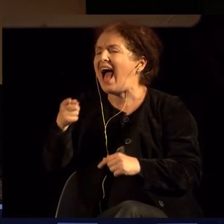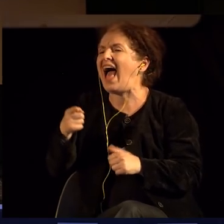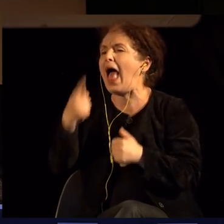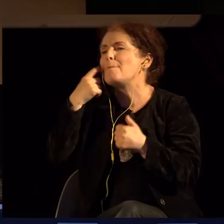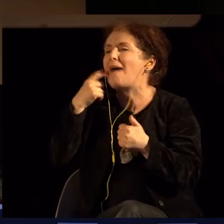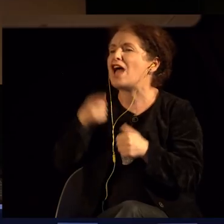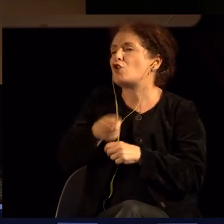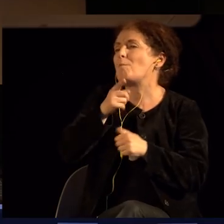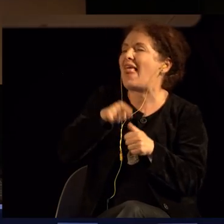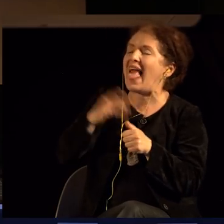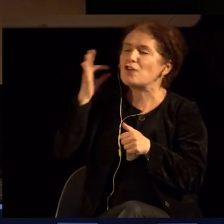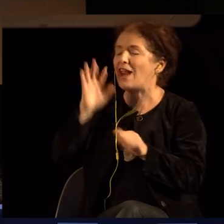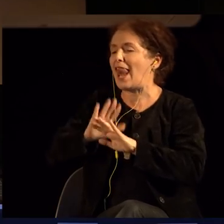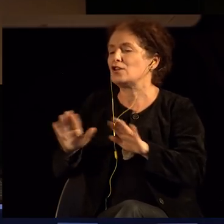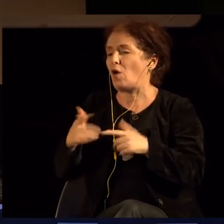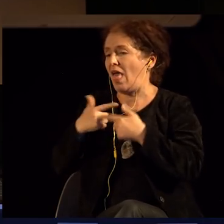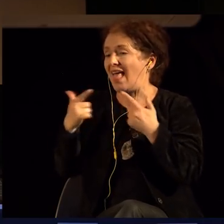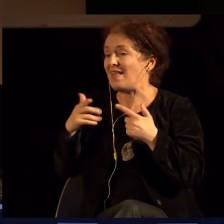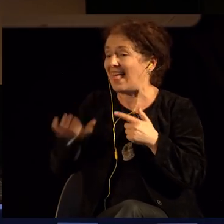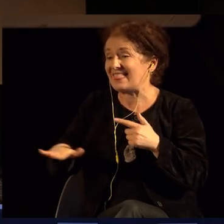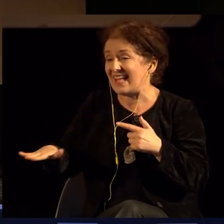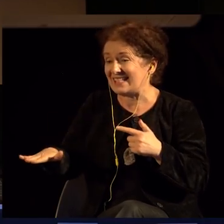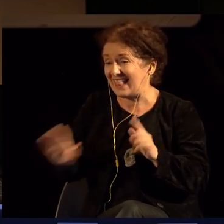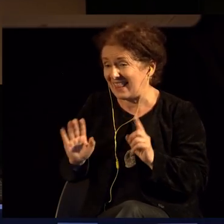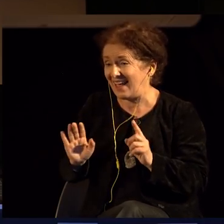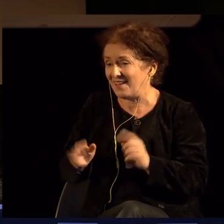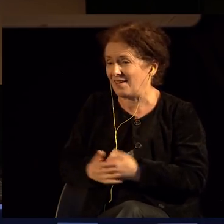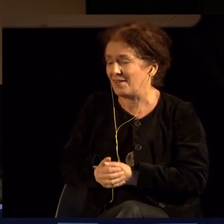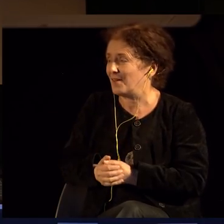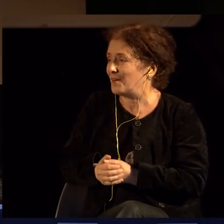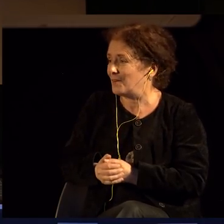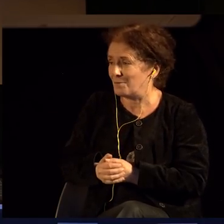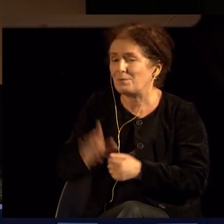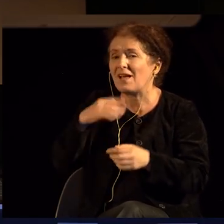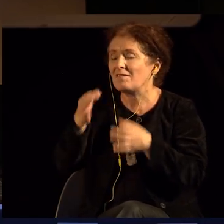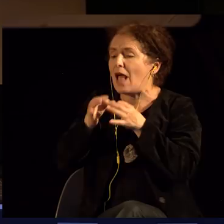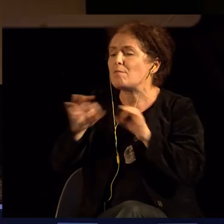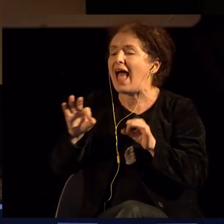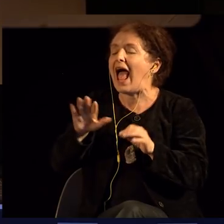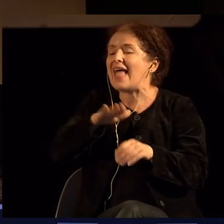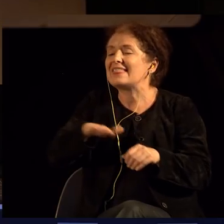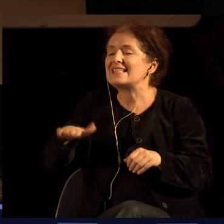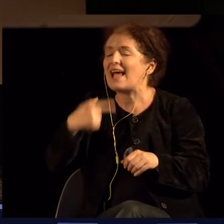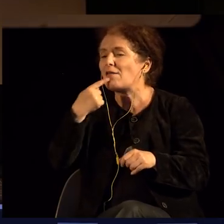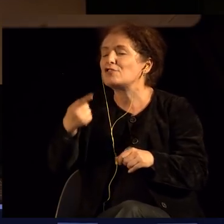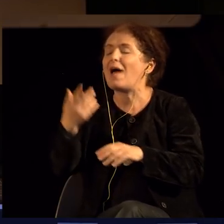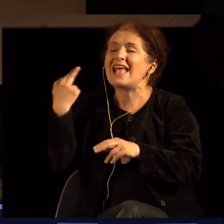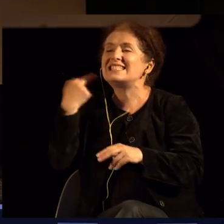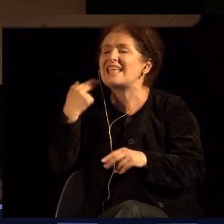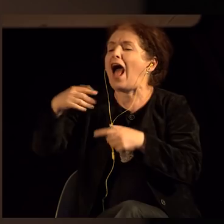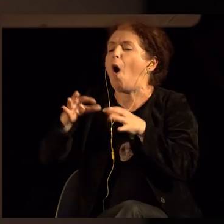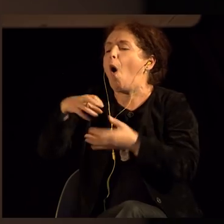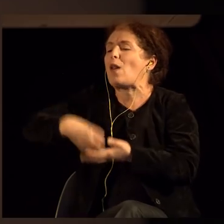I ask my students to freely associate around this world. And this is the stuff that came up in one of my last sessions.